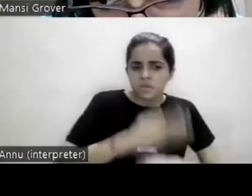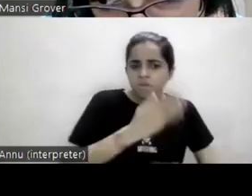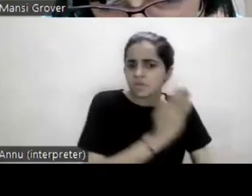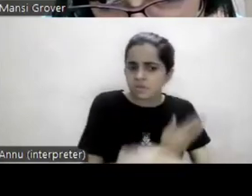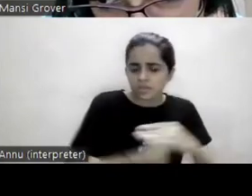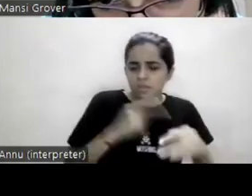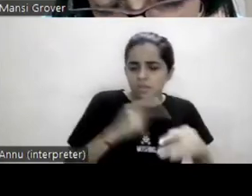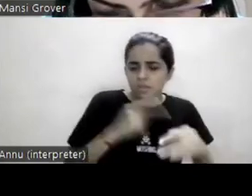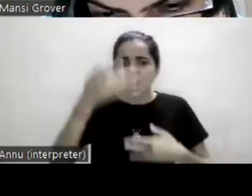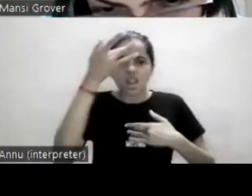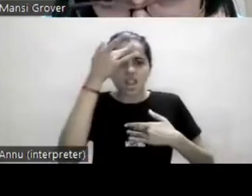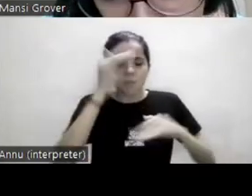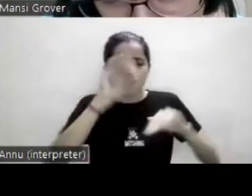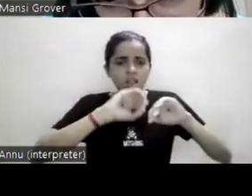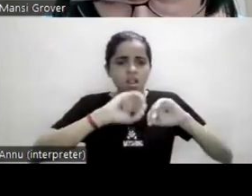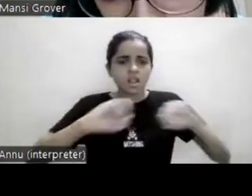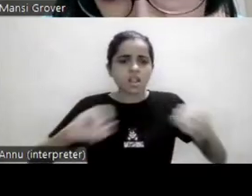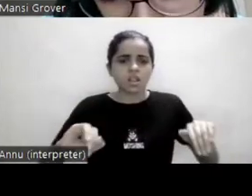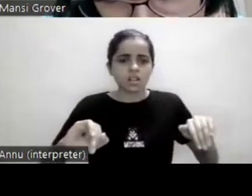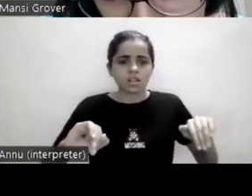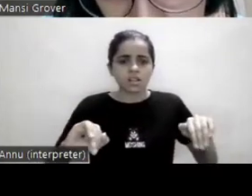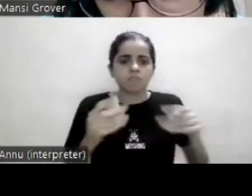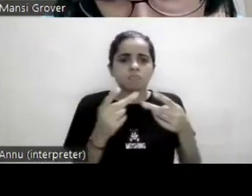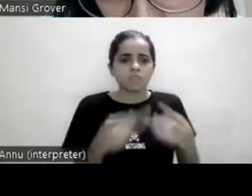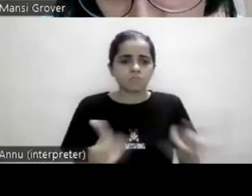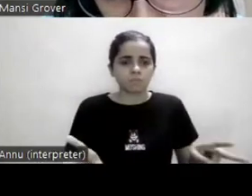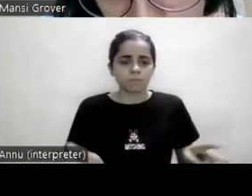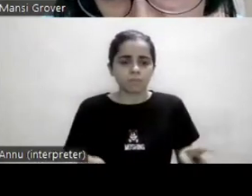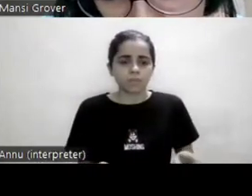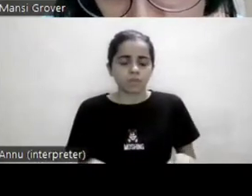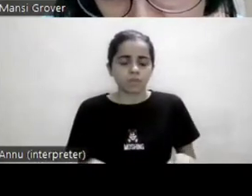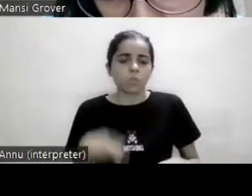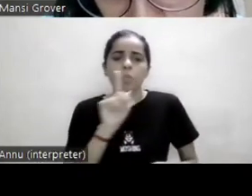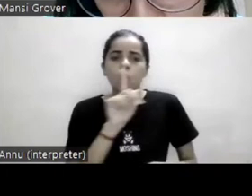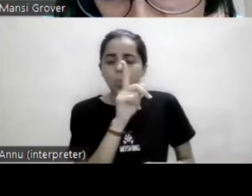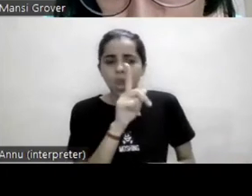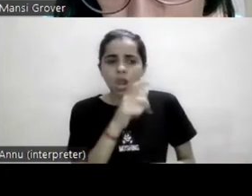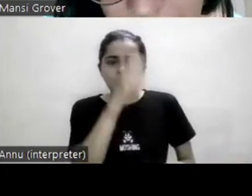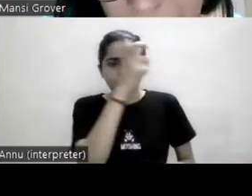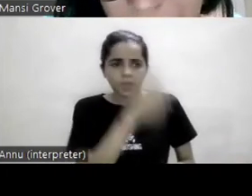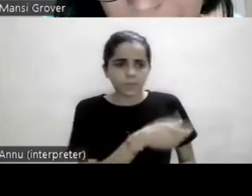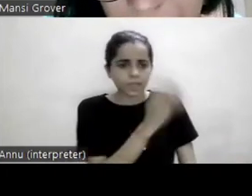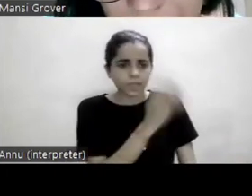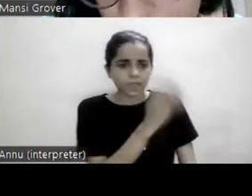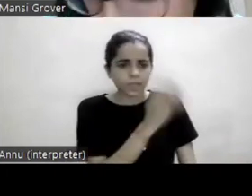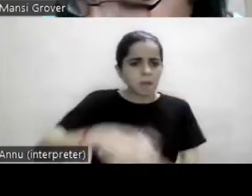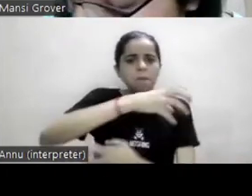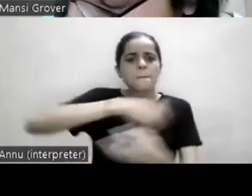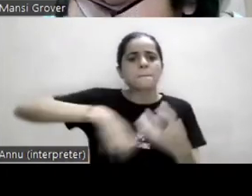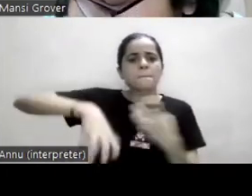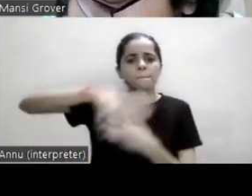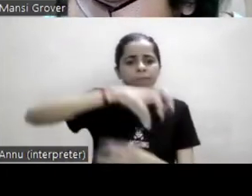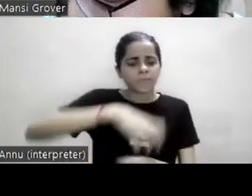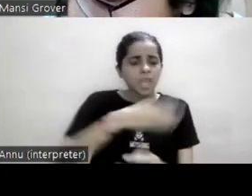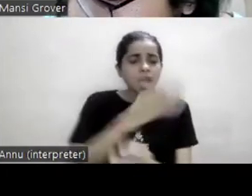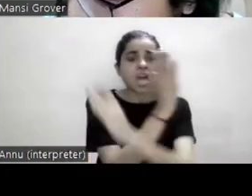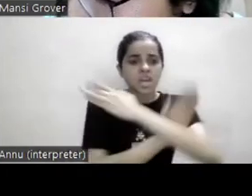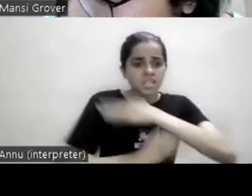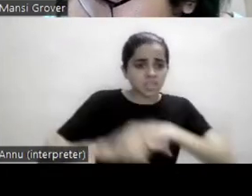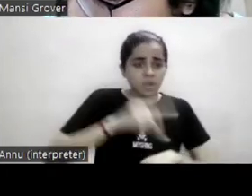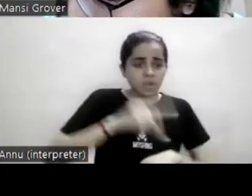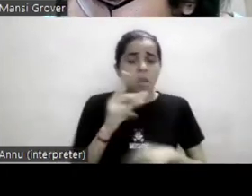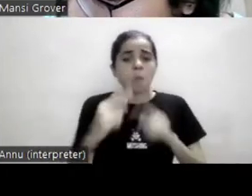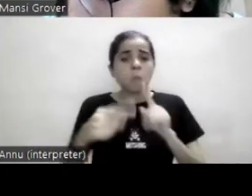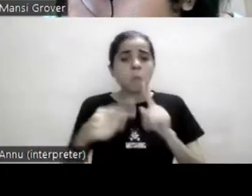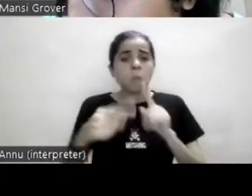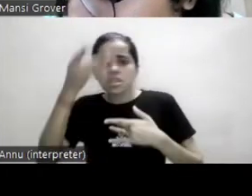disease. What I think, one should actually know the clear-cut boundaries between what is a disease and what is a